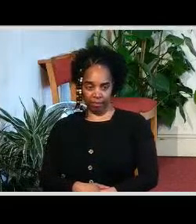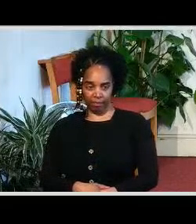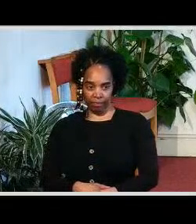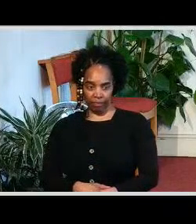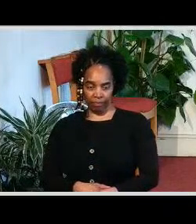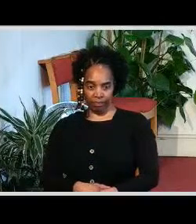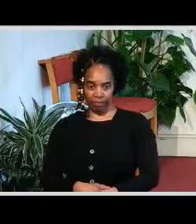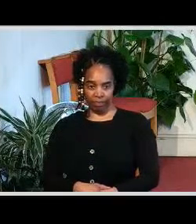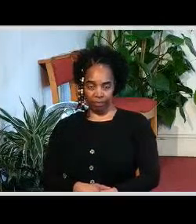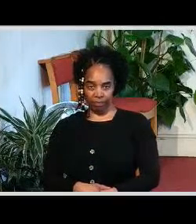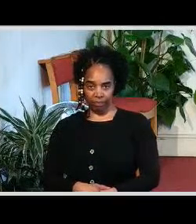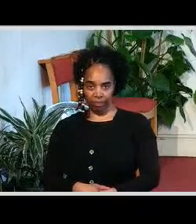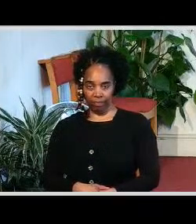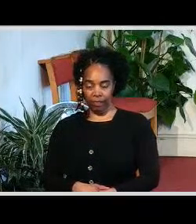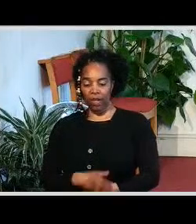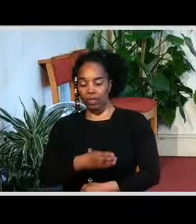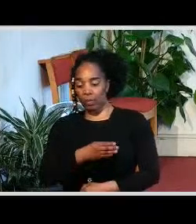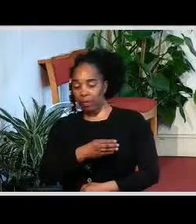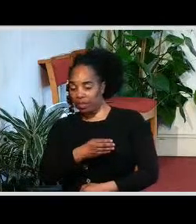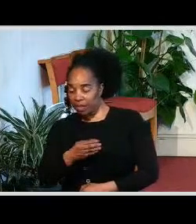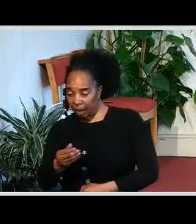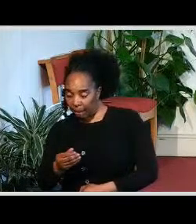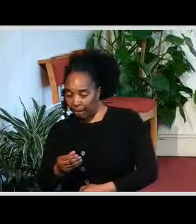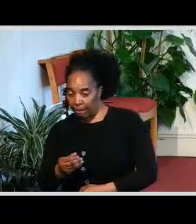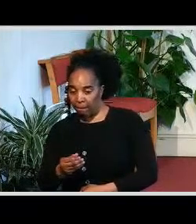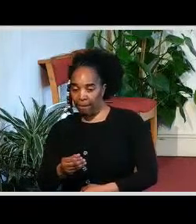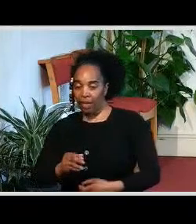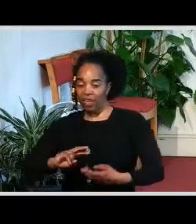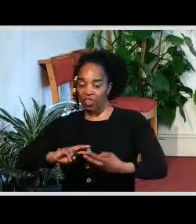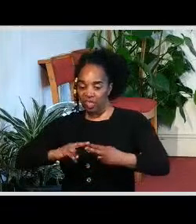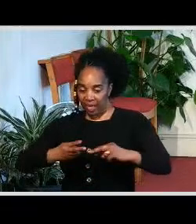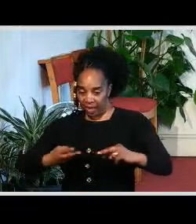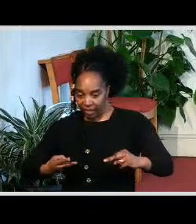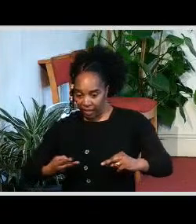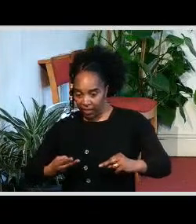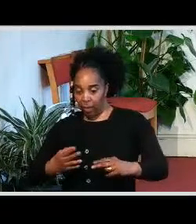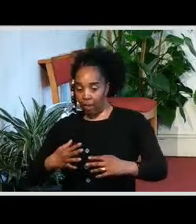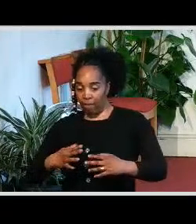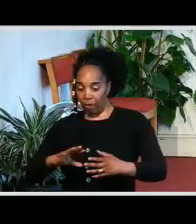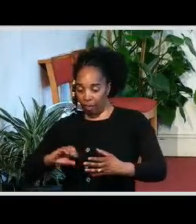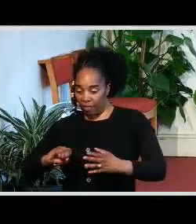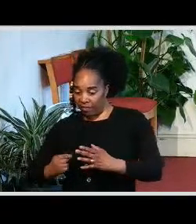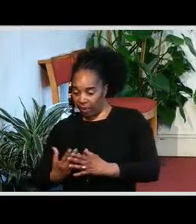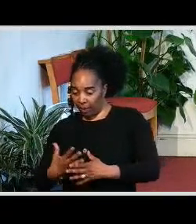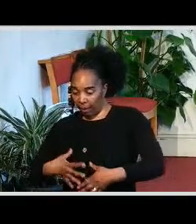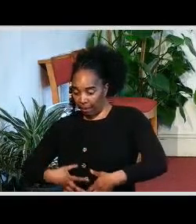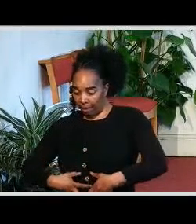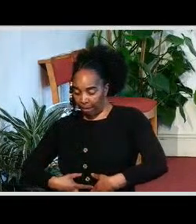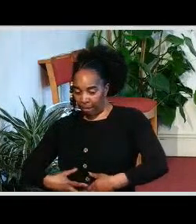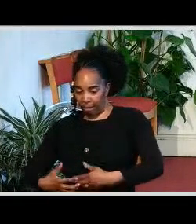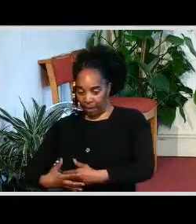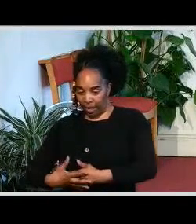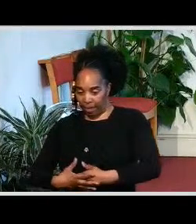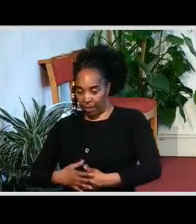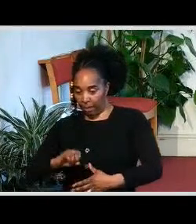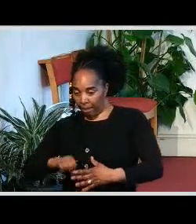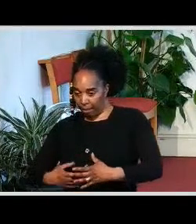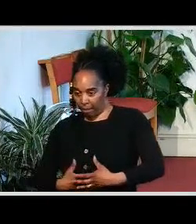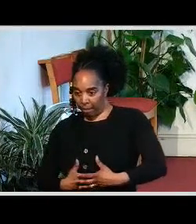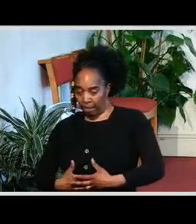defined, some of them, not all of them, but some of them, the majority of them, are defined during the developmental stage of